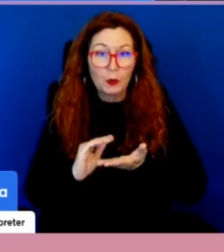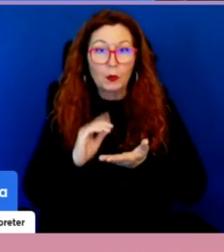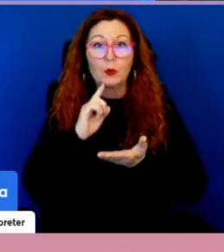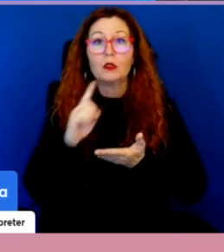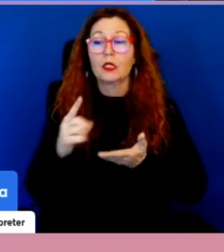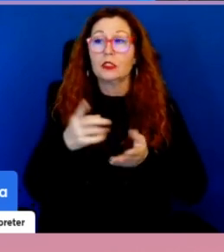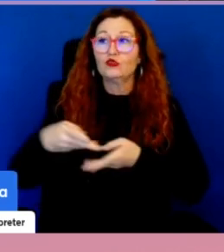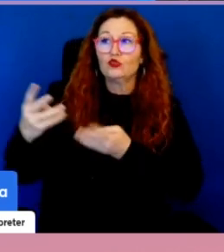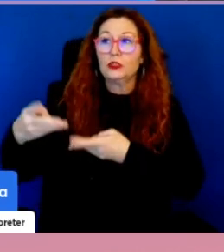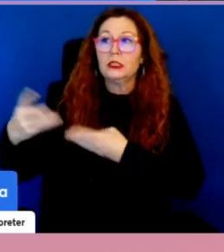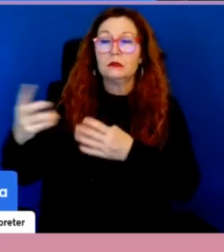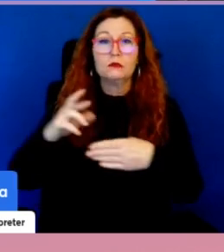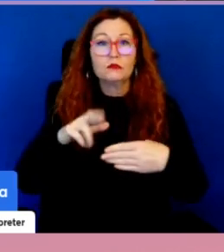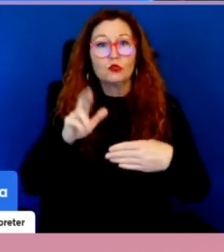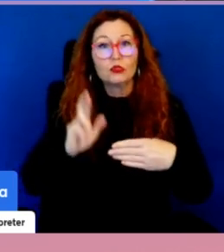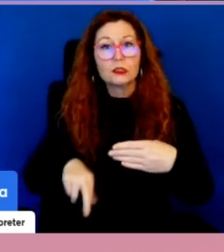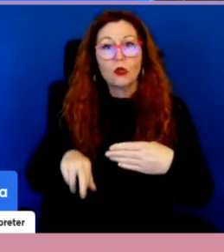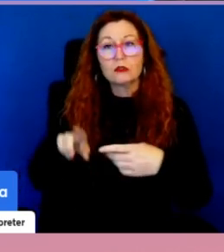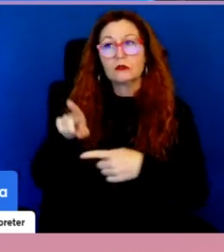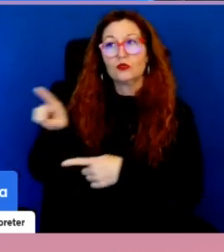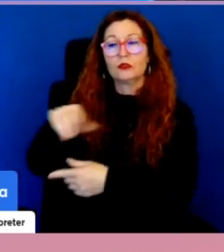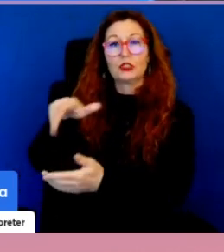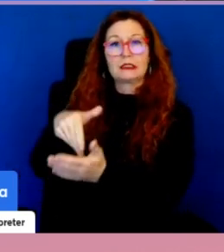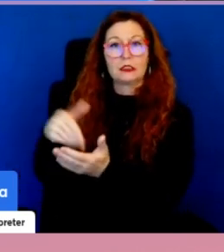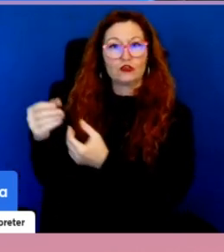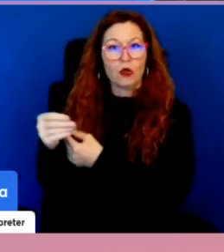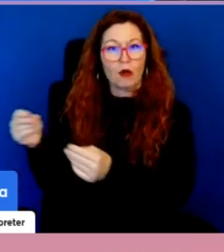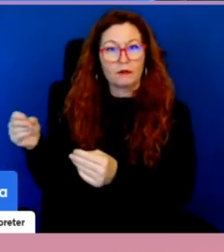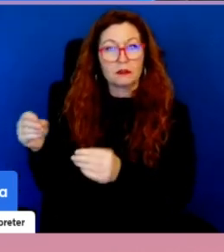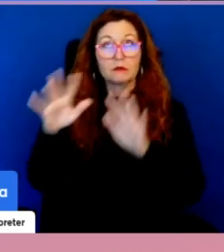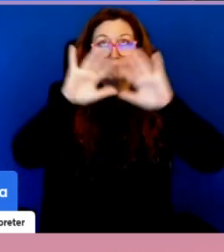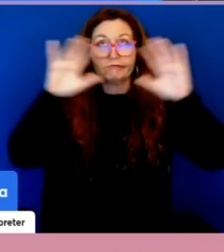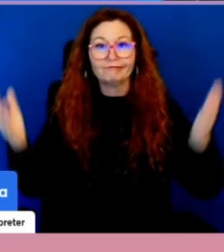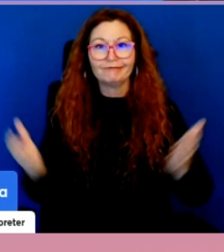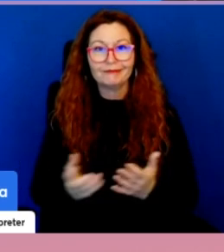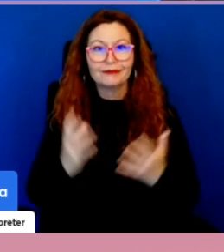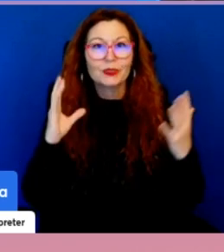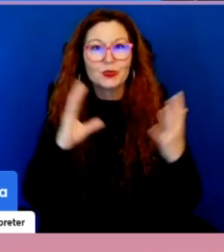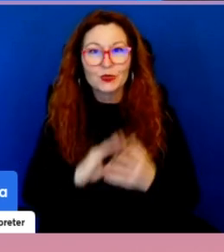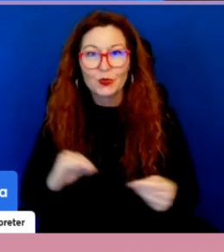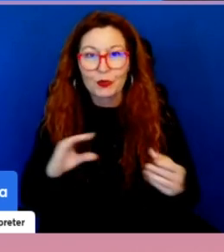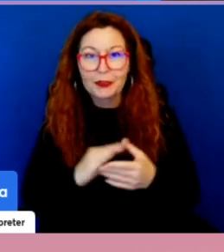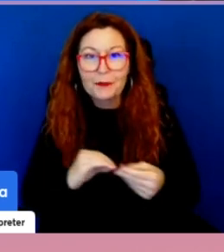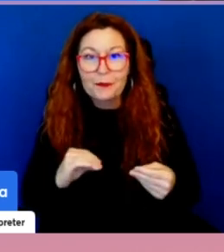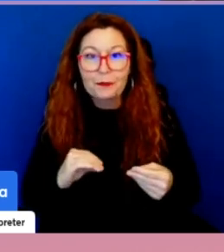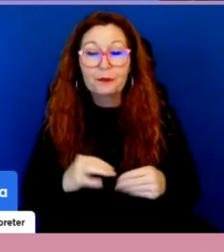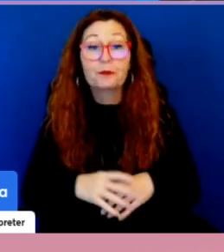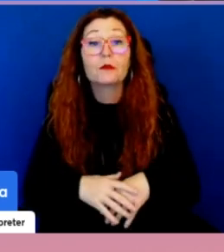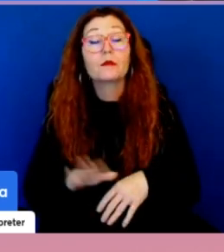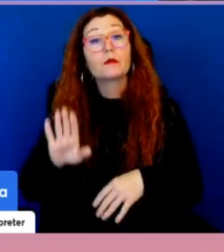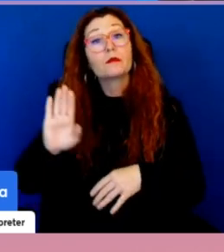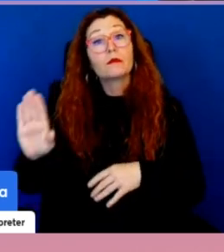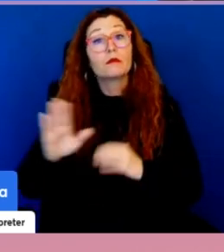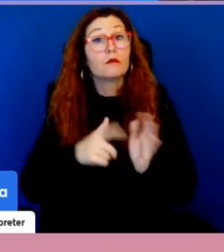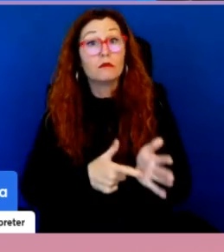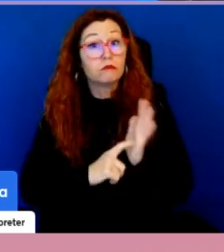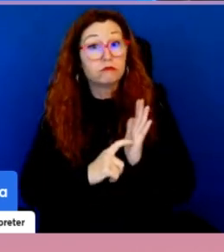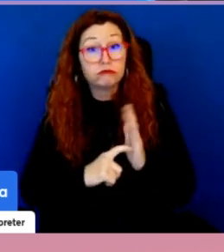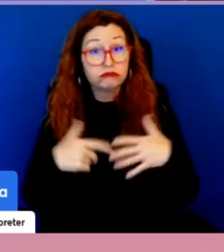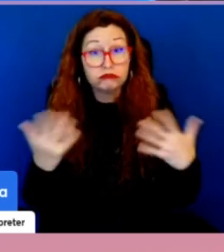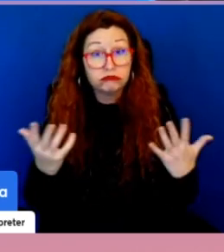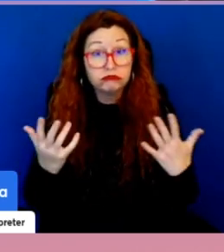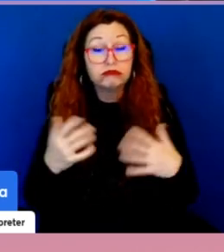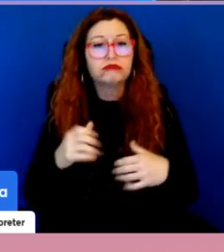central office. So that's kind of the story. And the requirement they have is they've got all